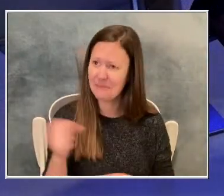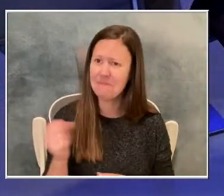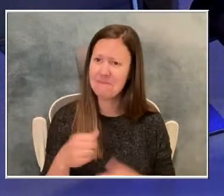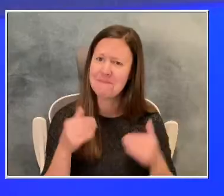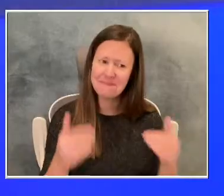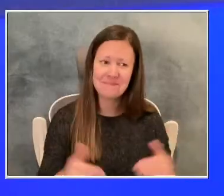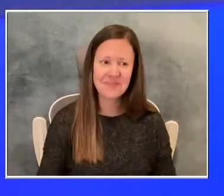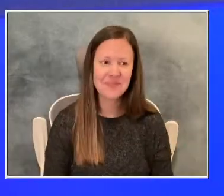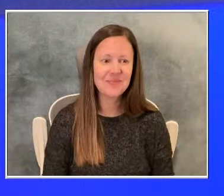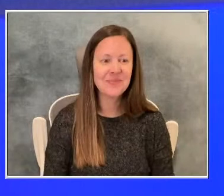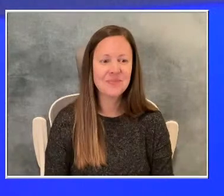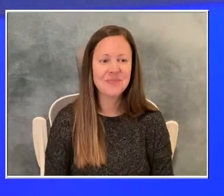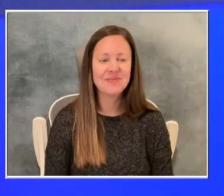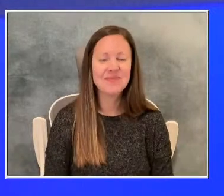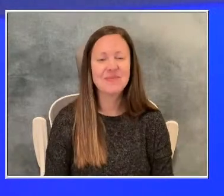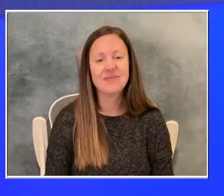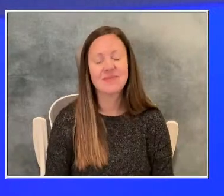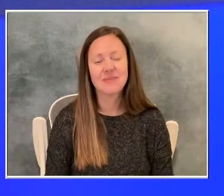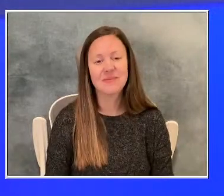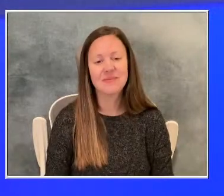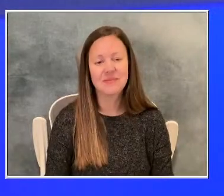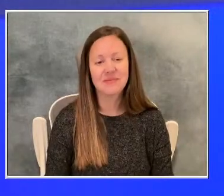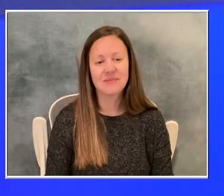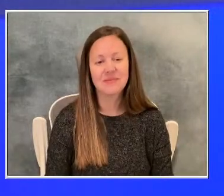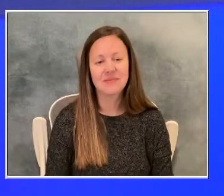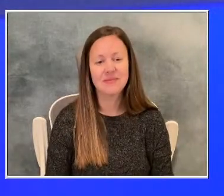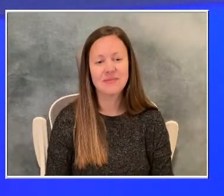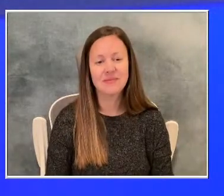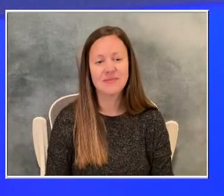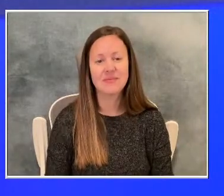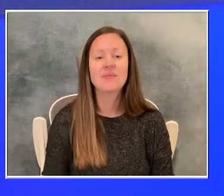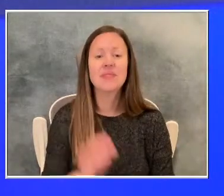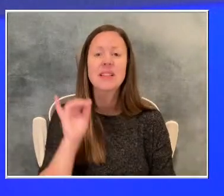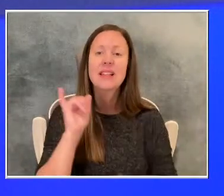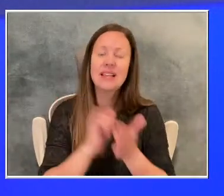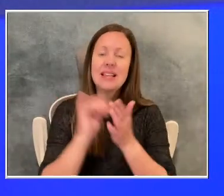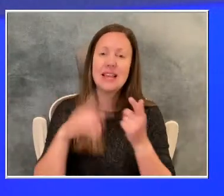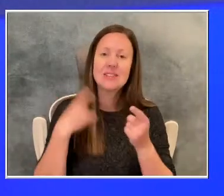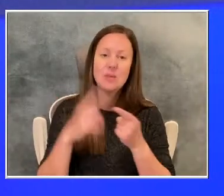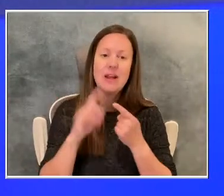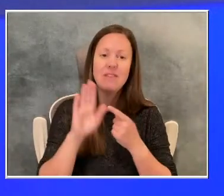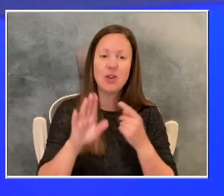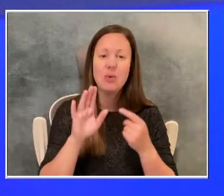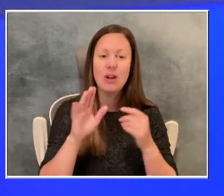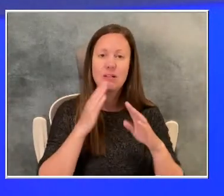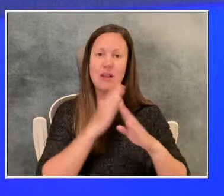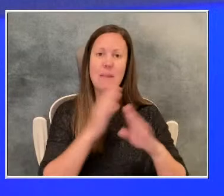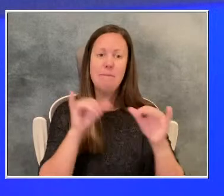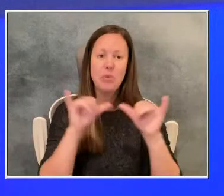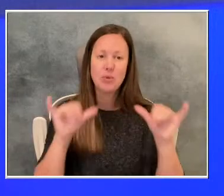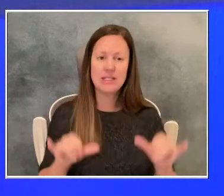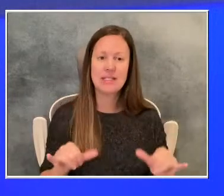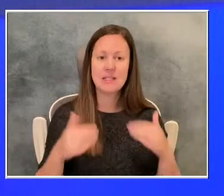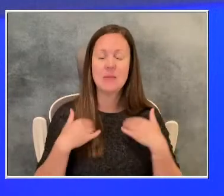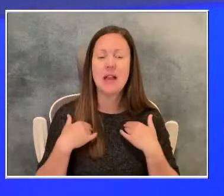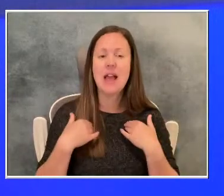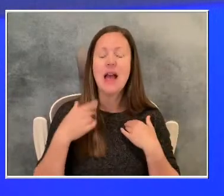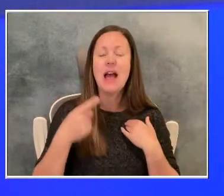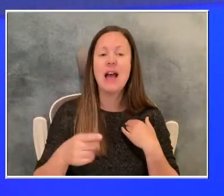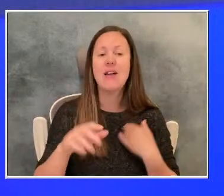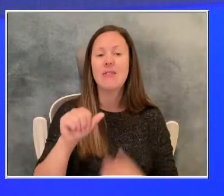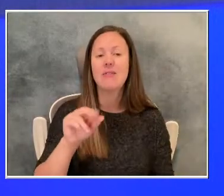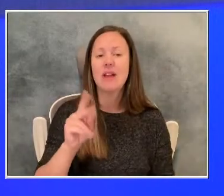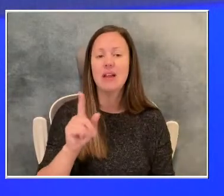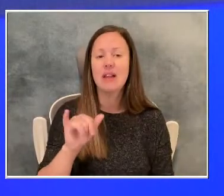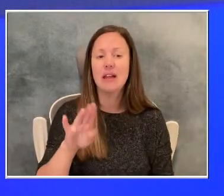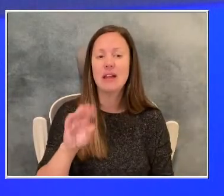But it's a condition where our own immune system develops antibodies to the neuromuscular junction. So in effect,